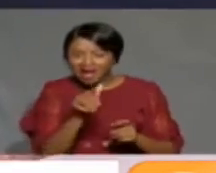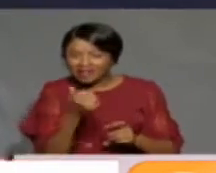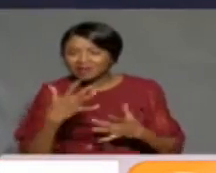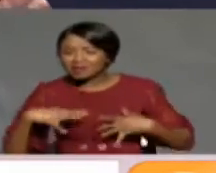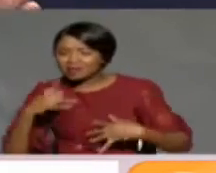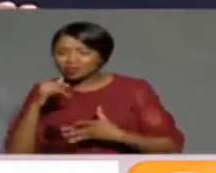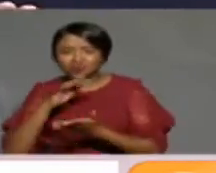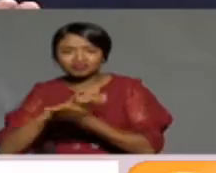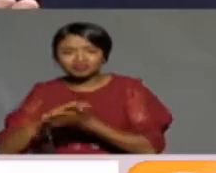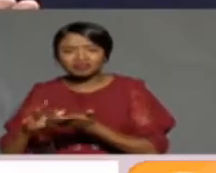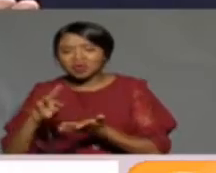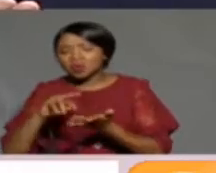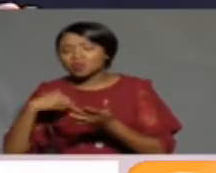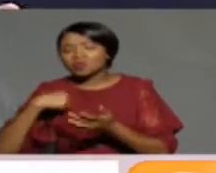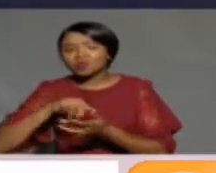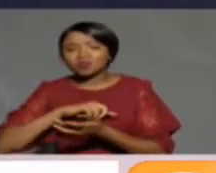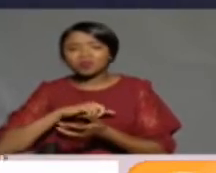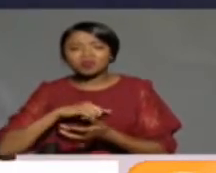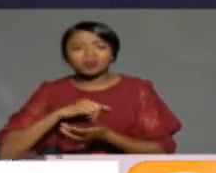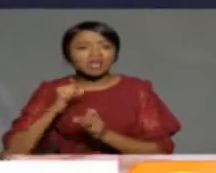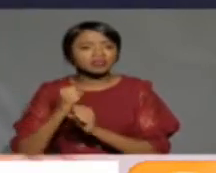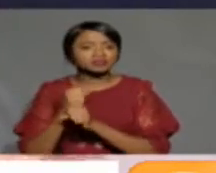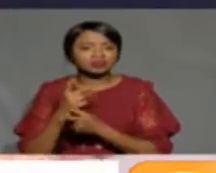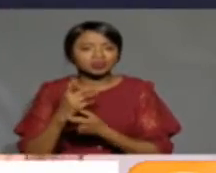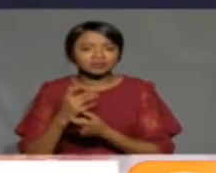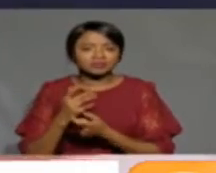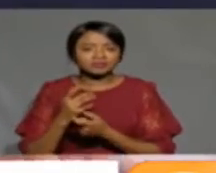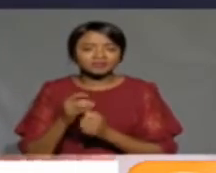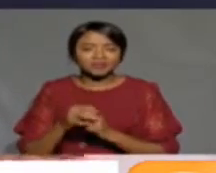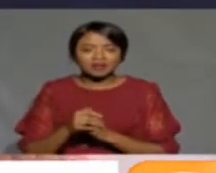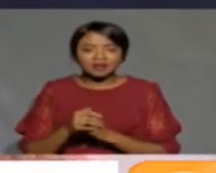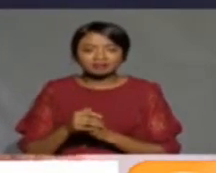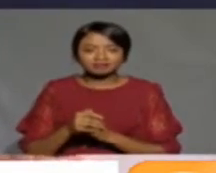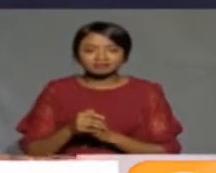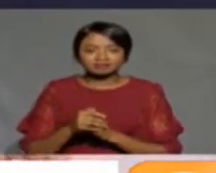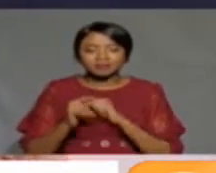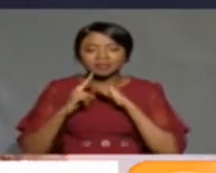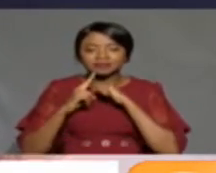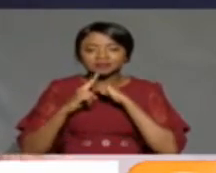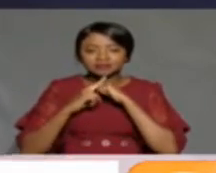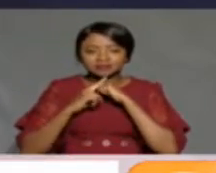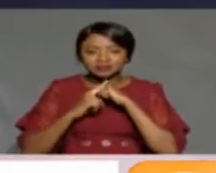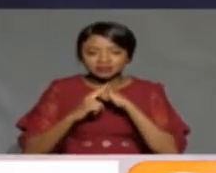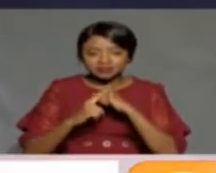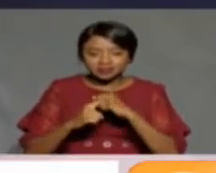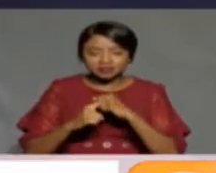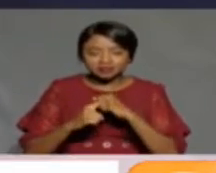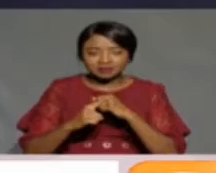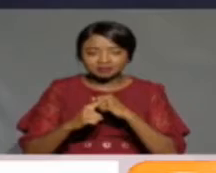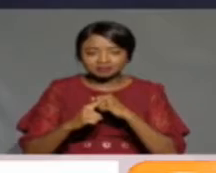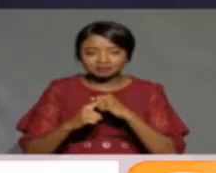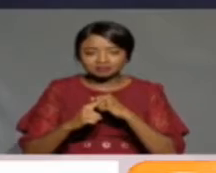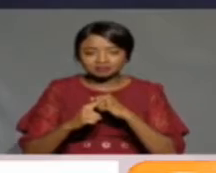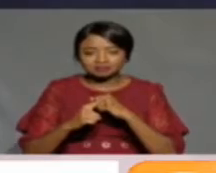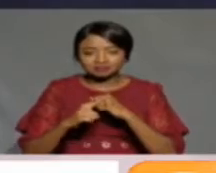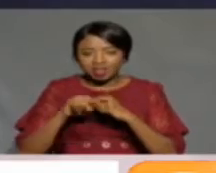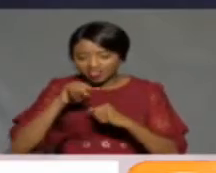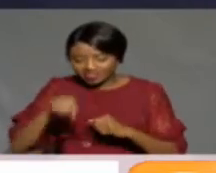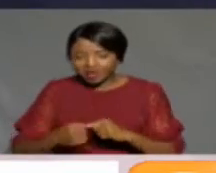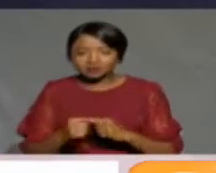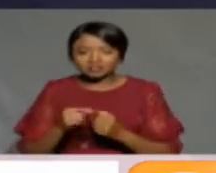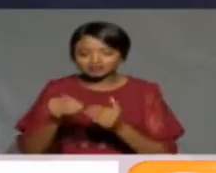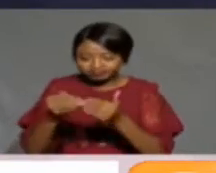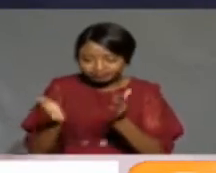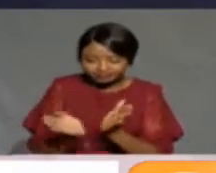there was going to be an ex gratia amount of 600,000 mm-hmm. per family to leave